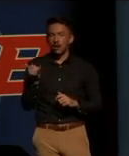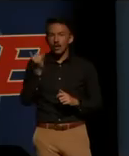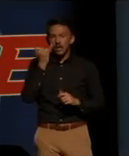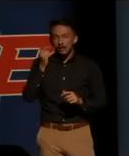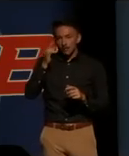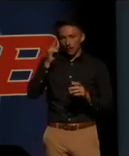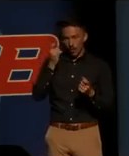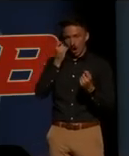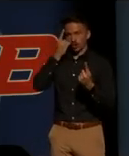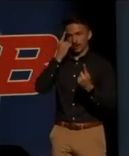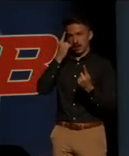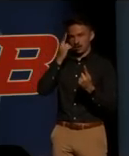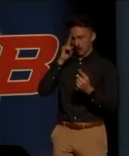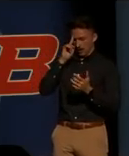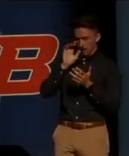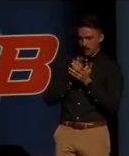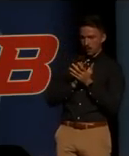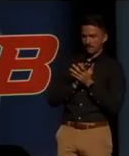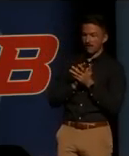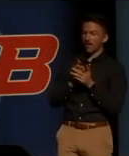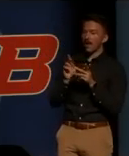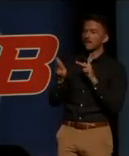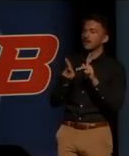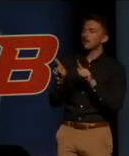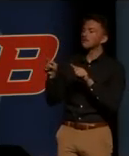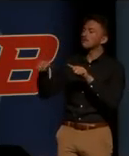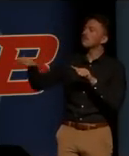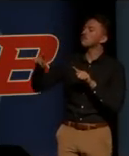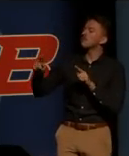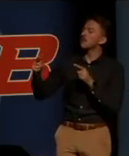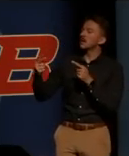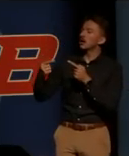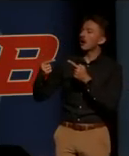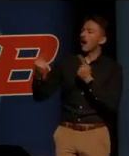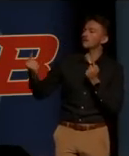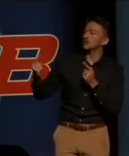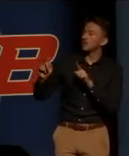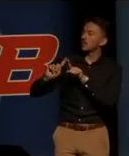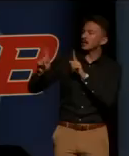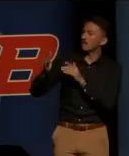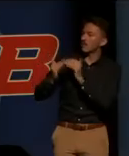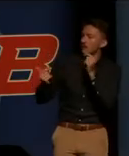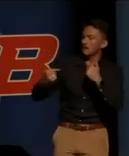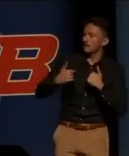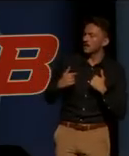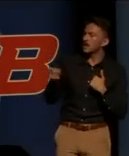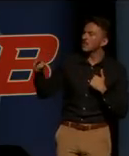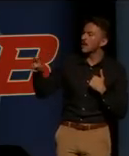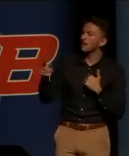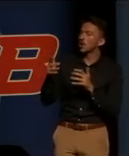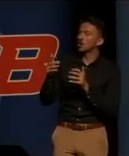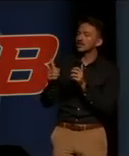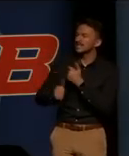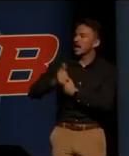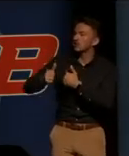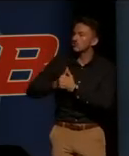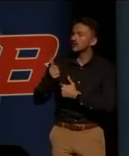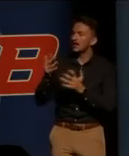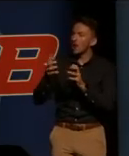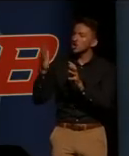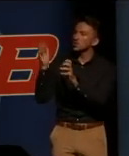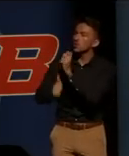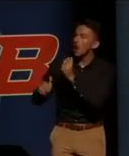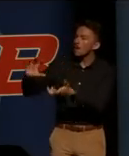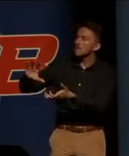belief that others who think differently inherently mean to cause harm, which is true right now at